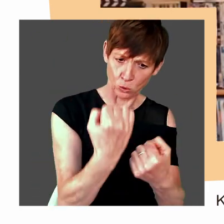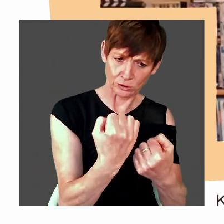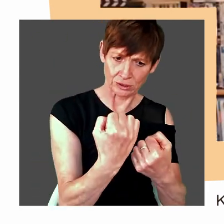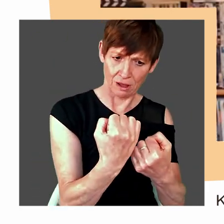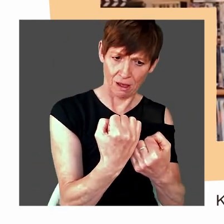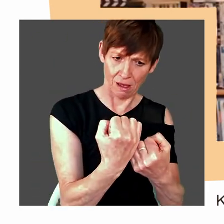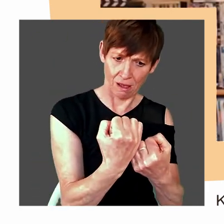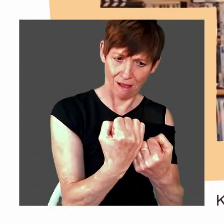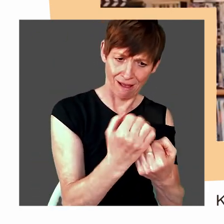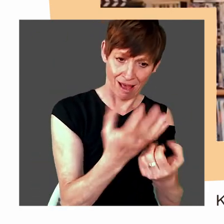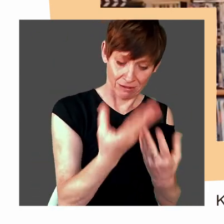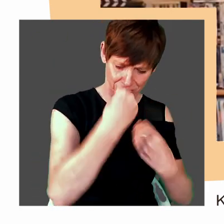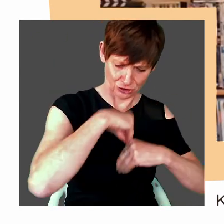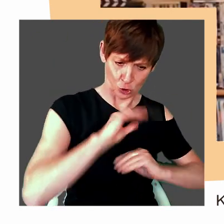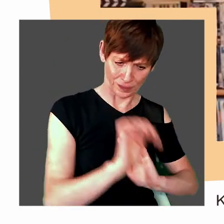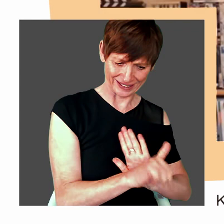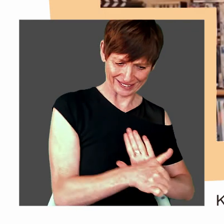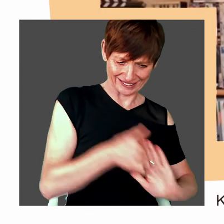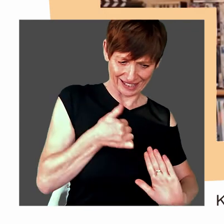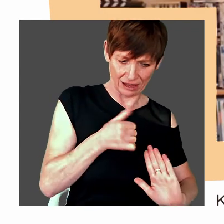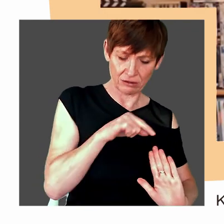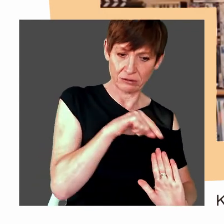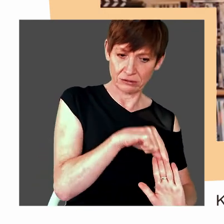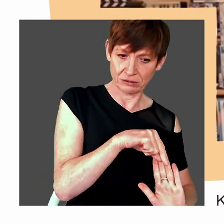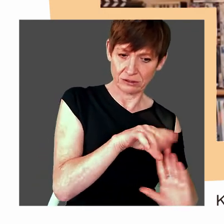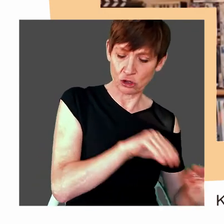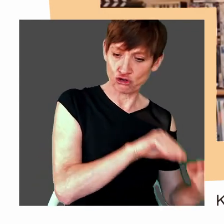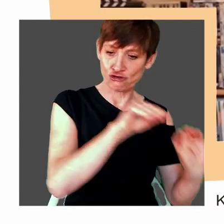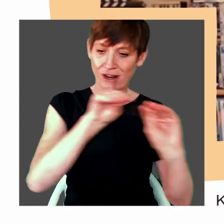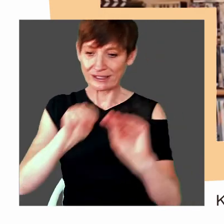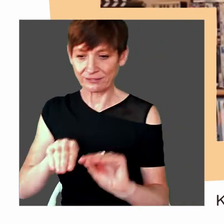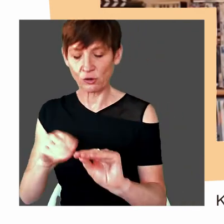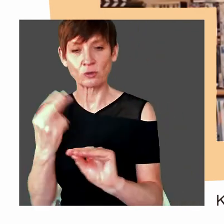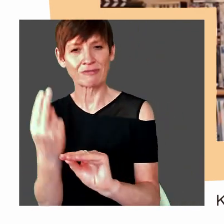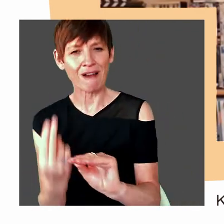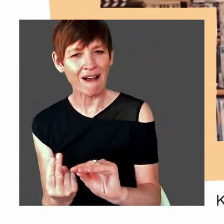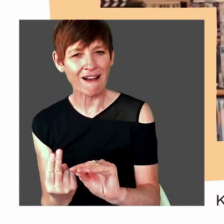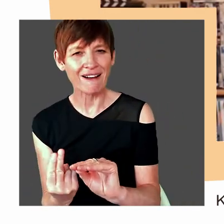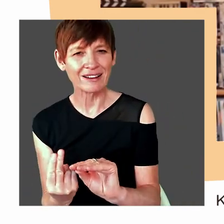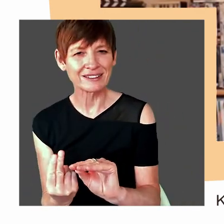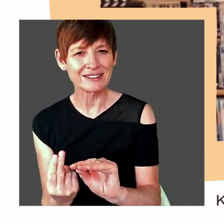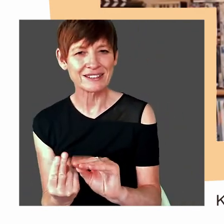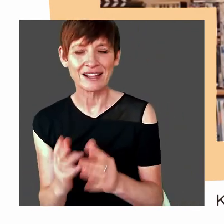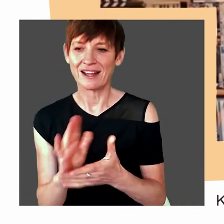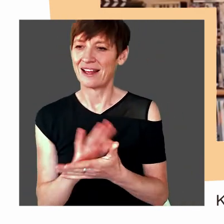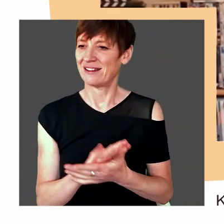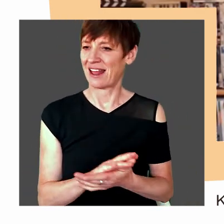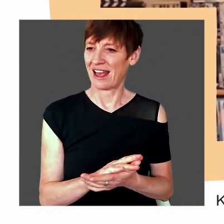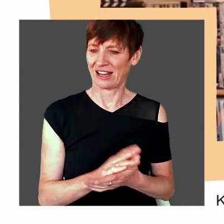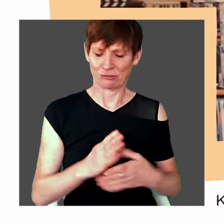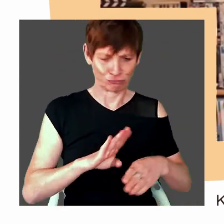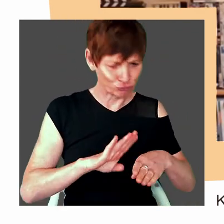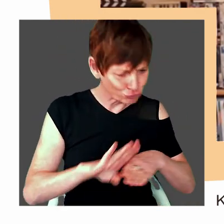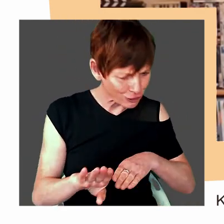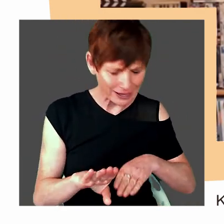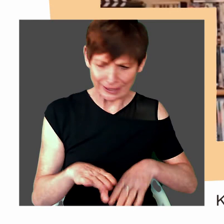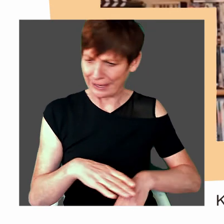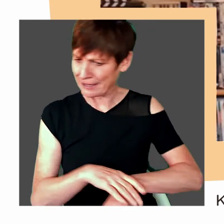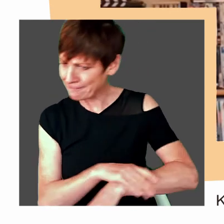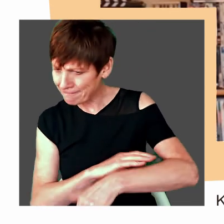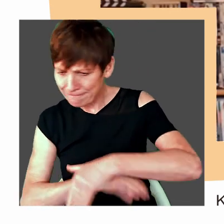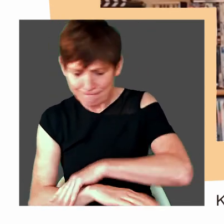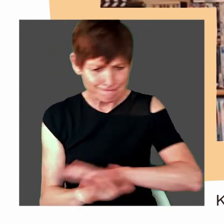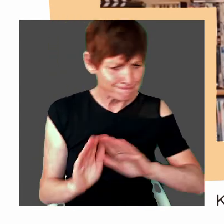practice? So she suggested discipline, training, improvisation, intuition. Do you reflect on correlations